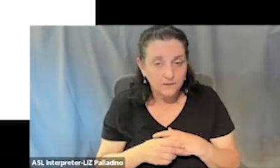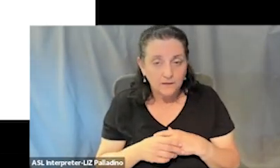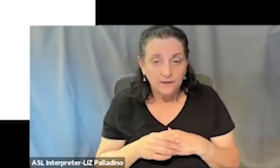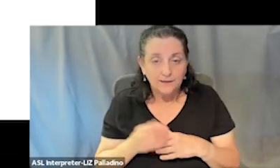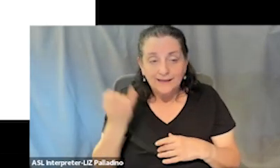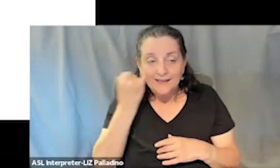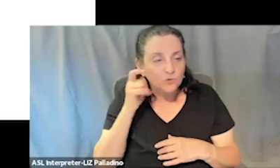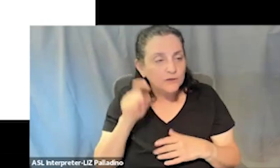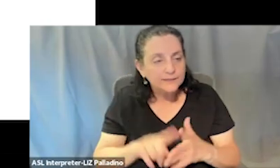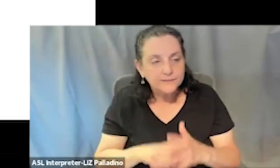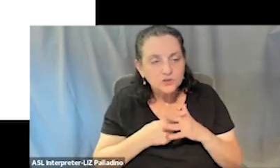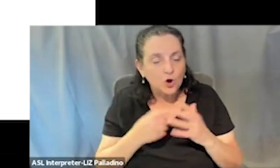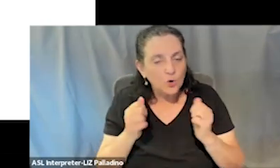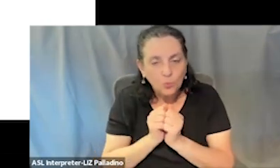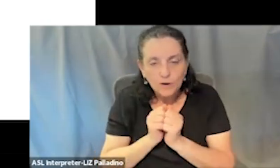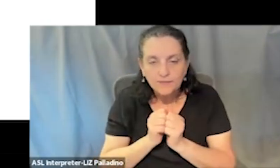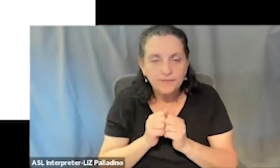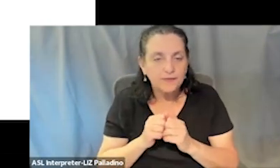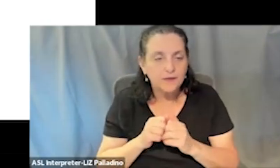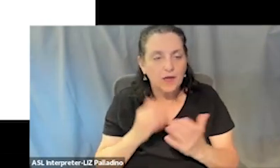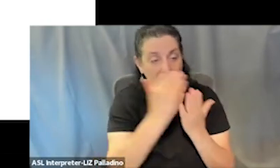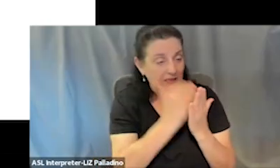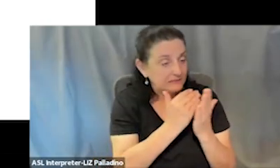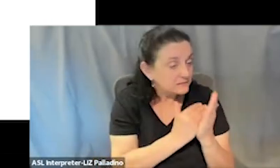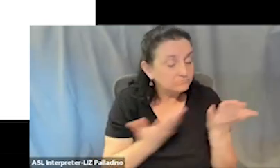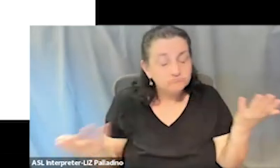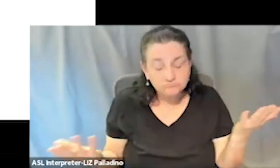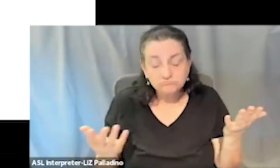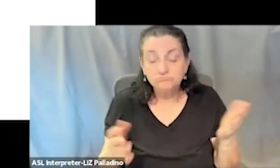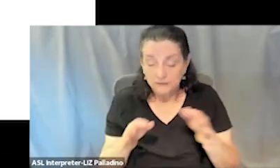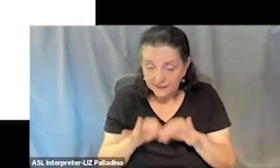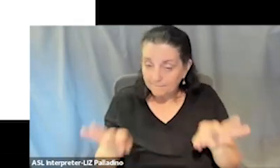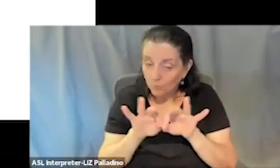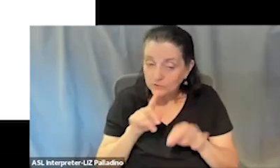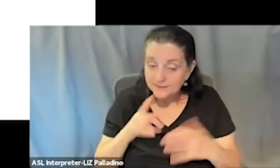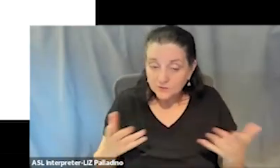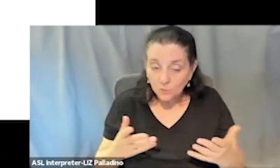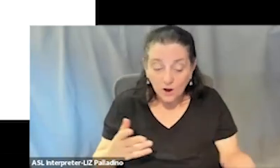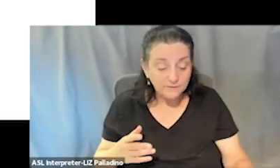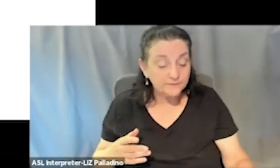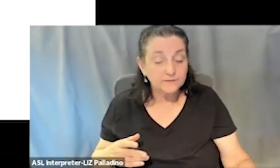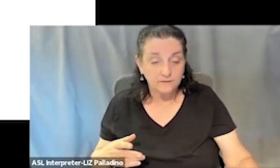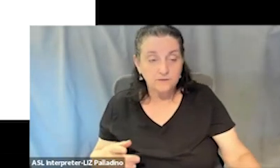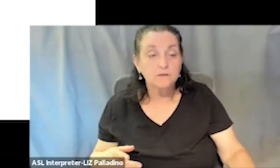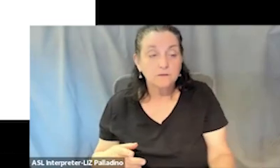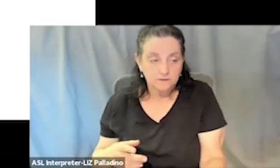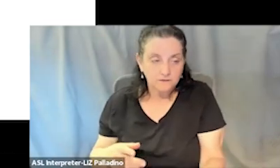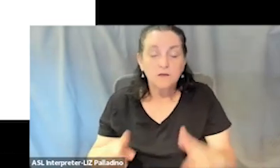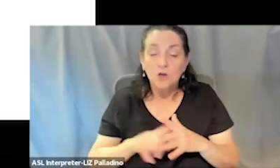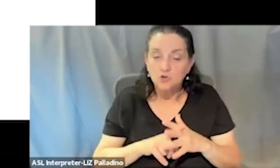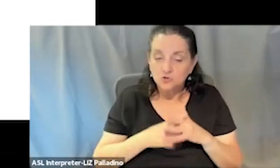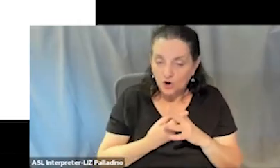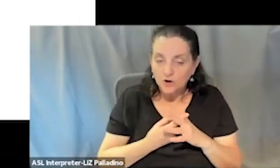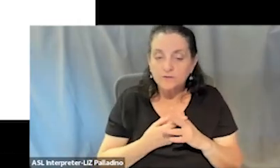it. If you need to start with Excel sheets, if you need to start with a list, I think the importance is to start capturing